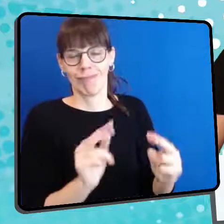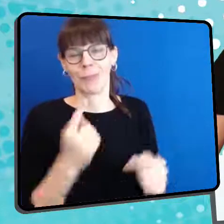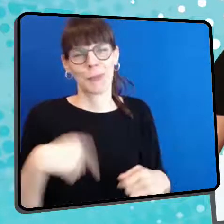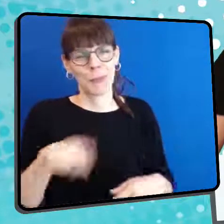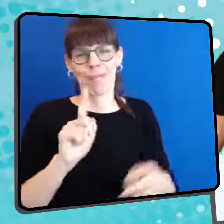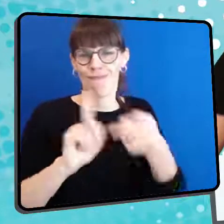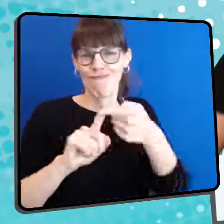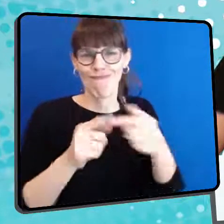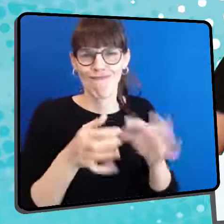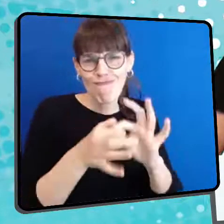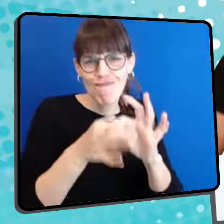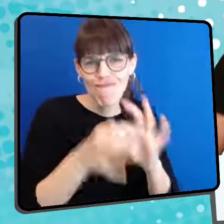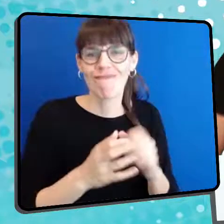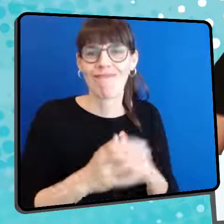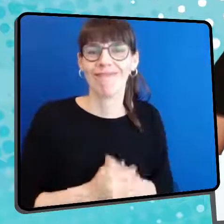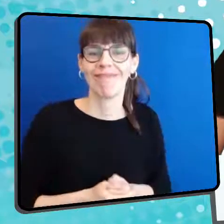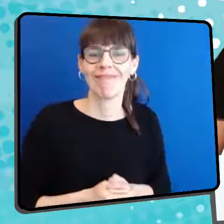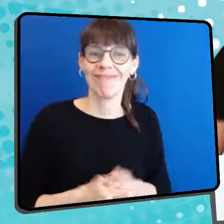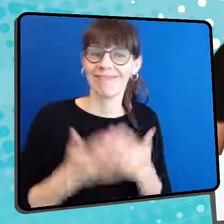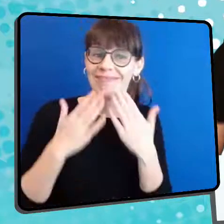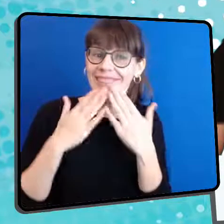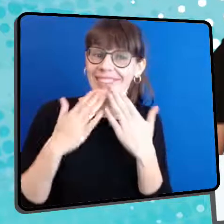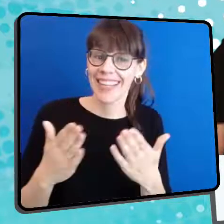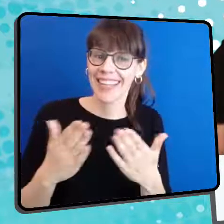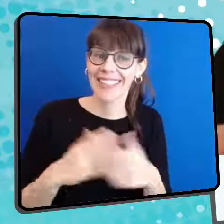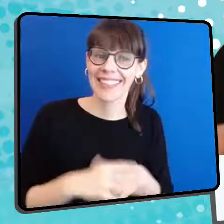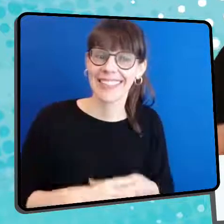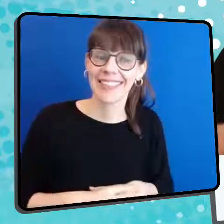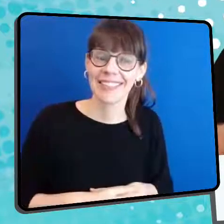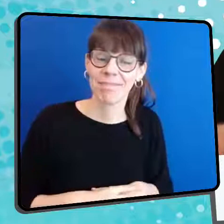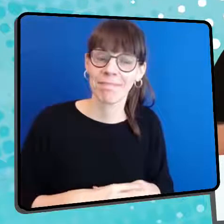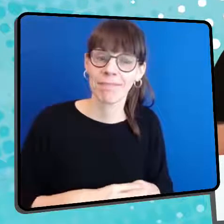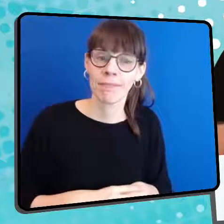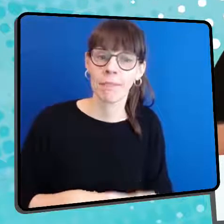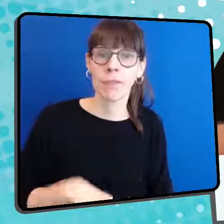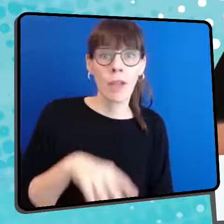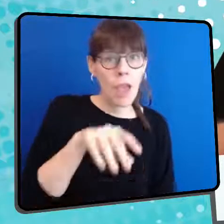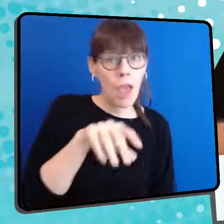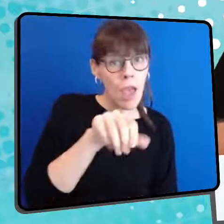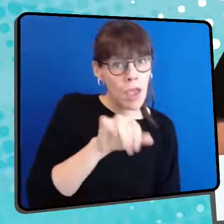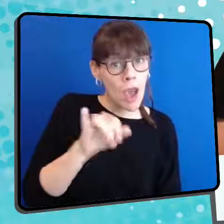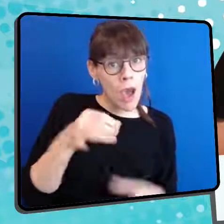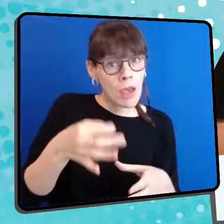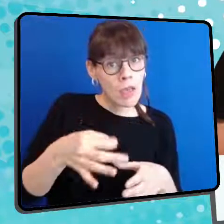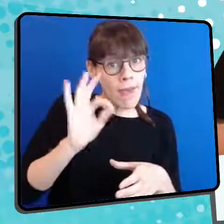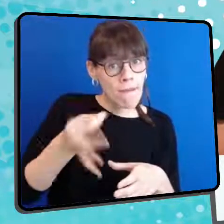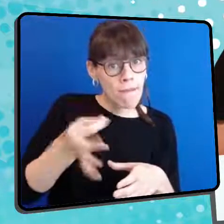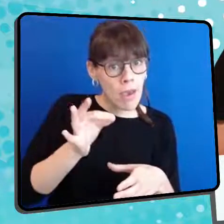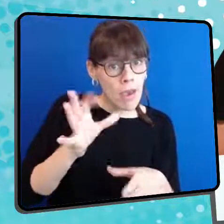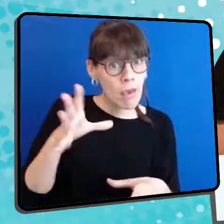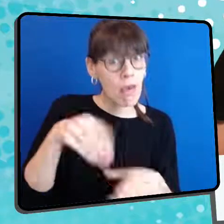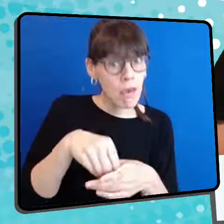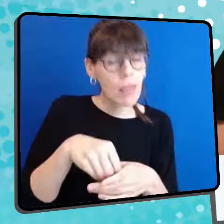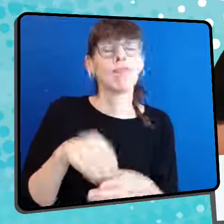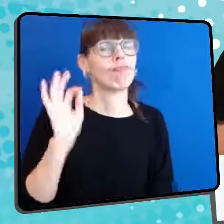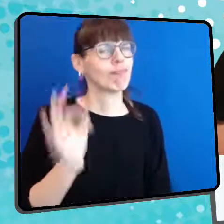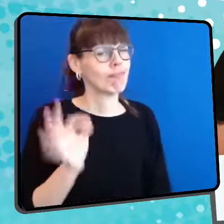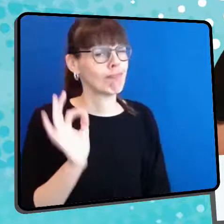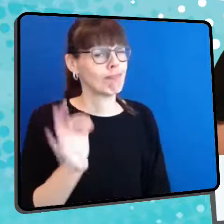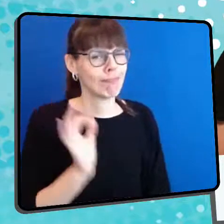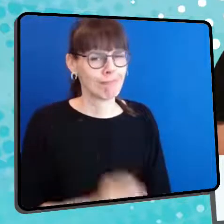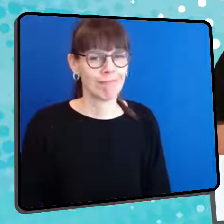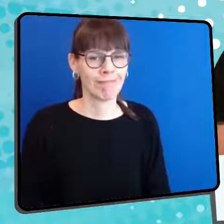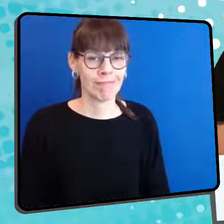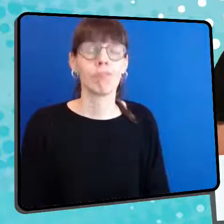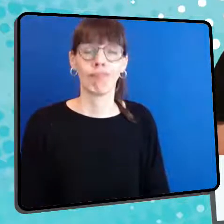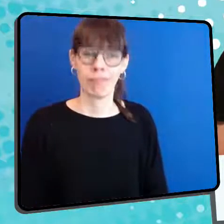Are you going to be in the AI cafe? Absolutely. Yeah. I will be there. I'm happy to answer any questions that people might